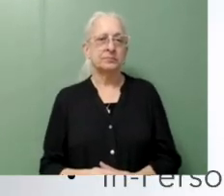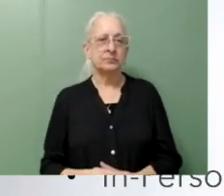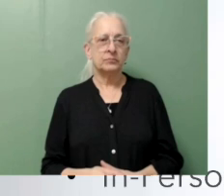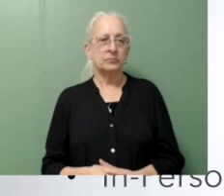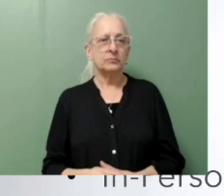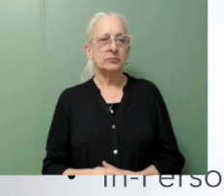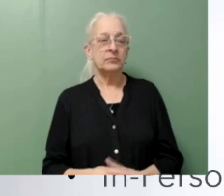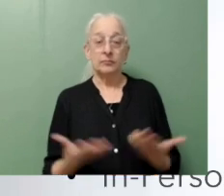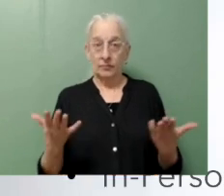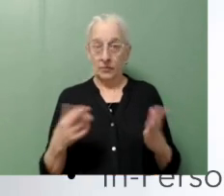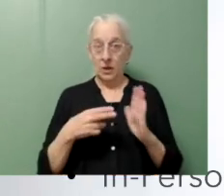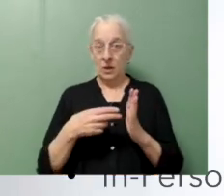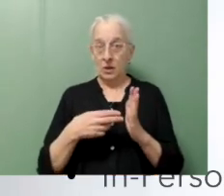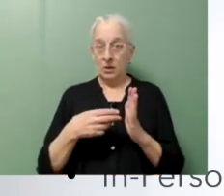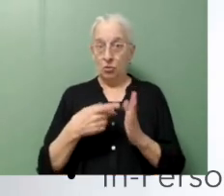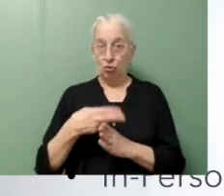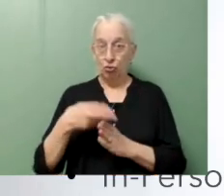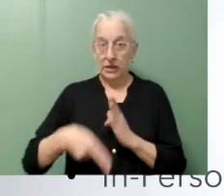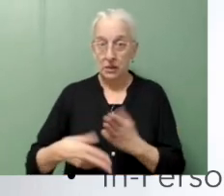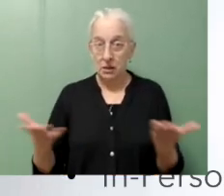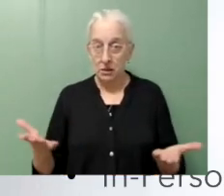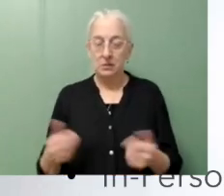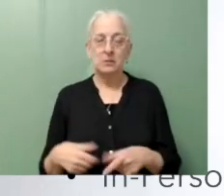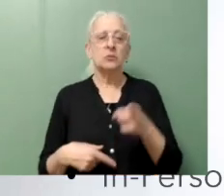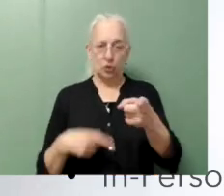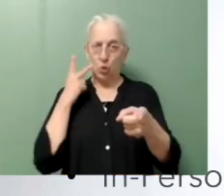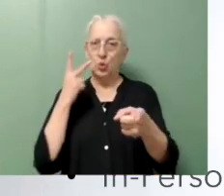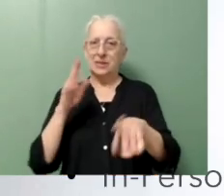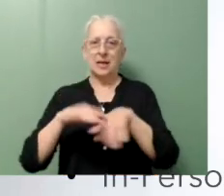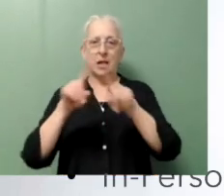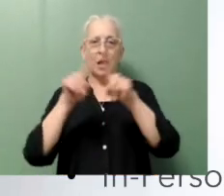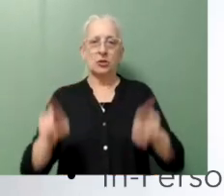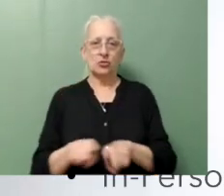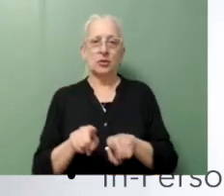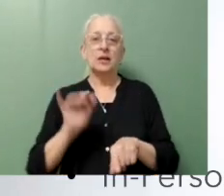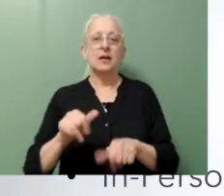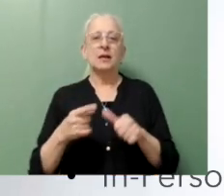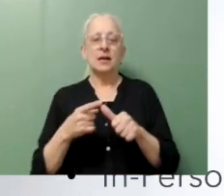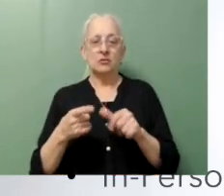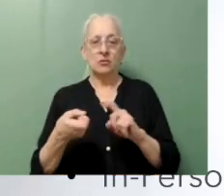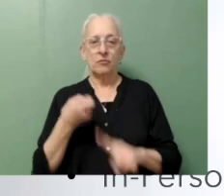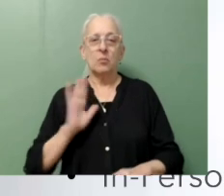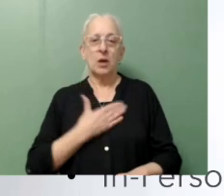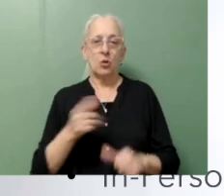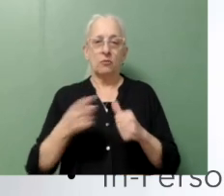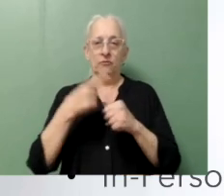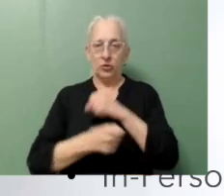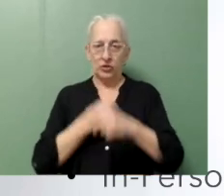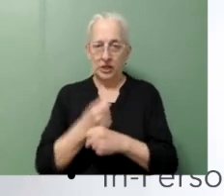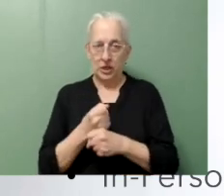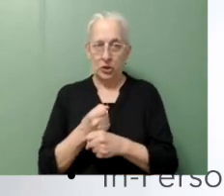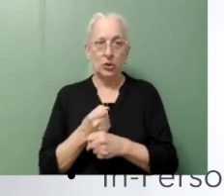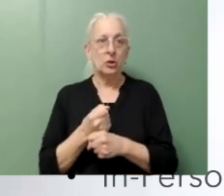In terms of results or impacts, shown on the screen are from the first year of the CT Rocks program. A minimum